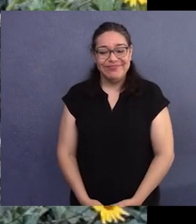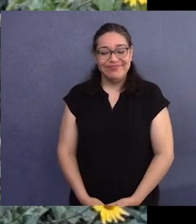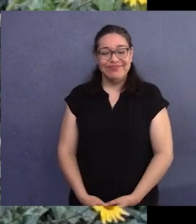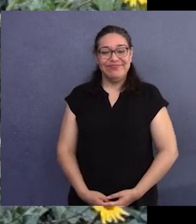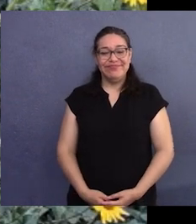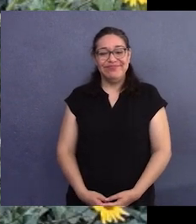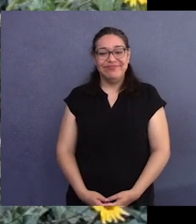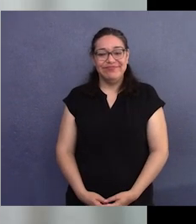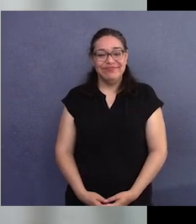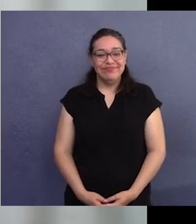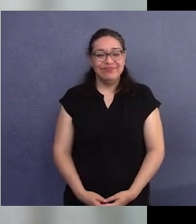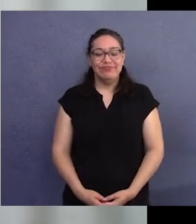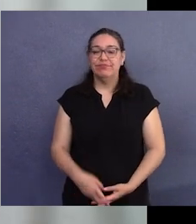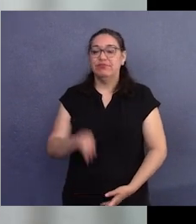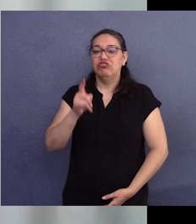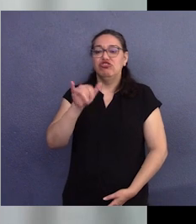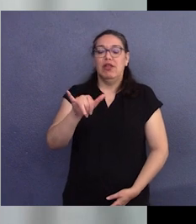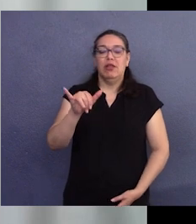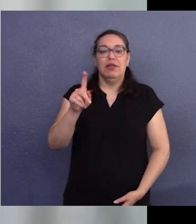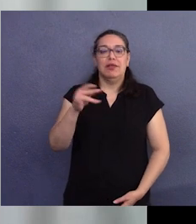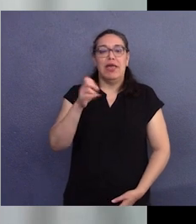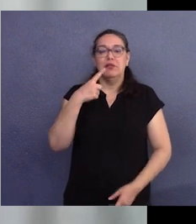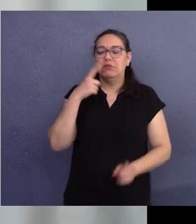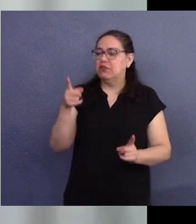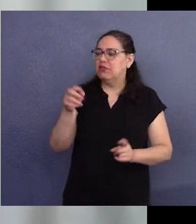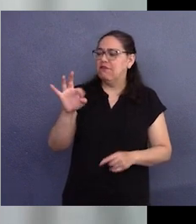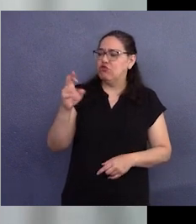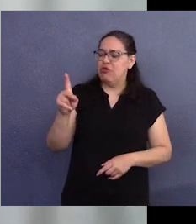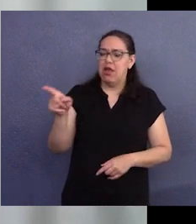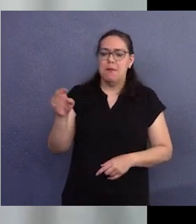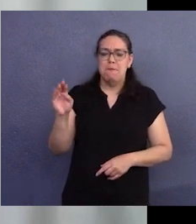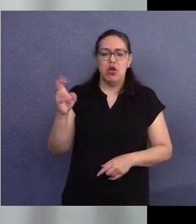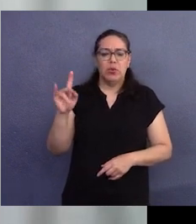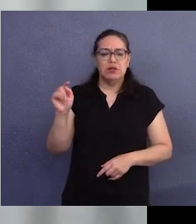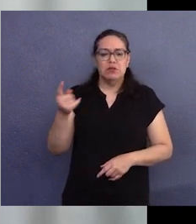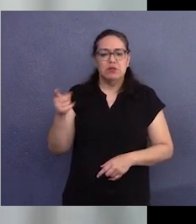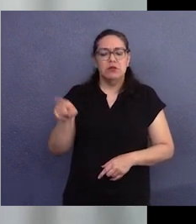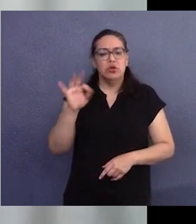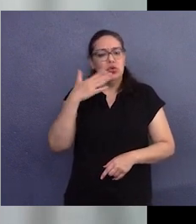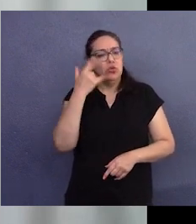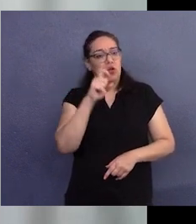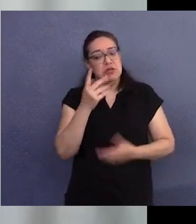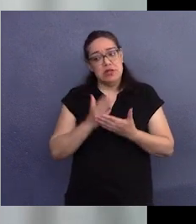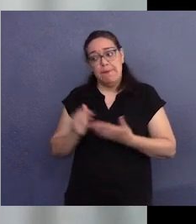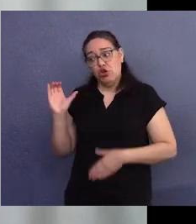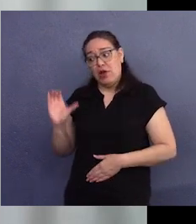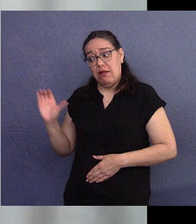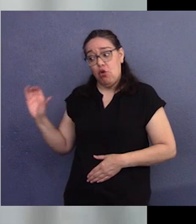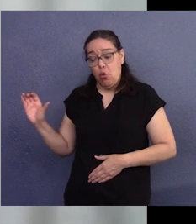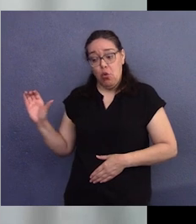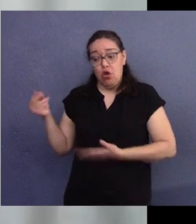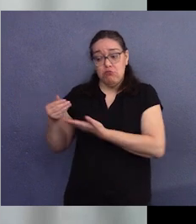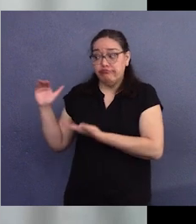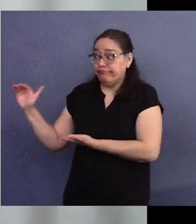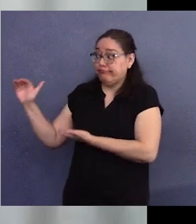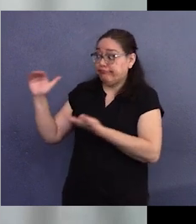Create Core draft. Okay. I do want to lift up Frank Markowitz had a great question, which was, could some Creative Core grant awards be less than the requested amount? In other